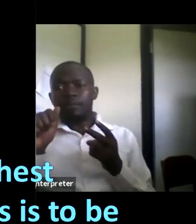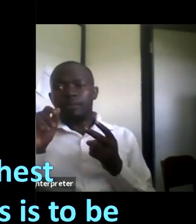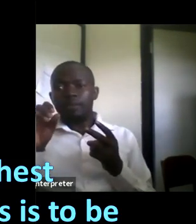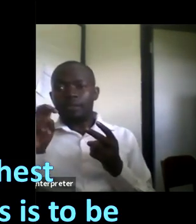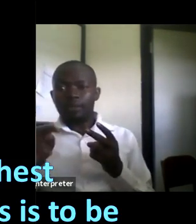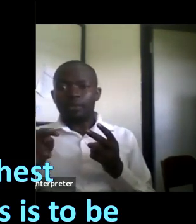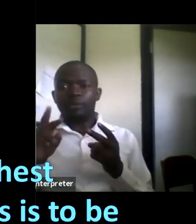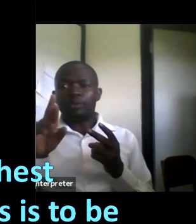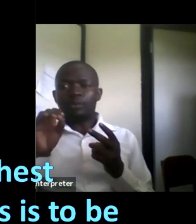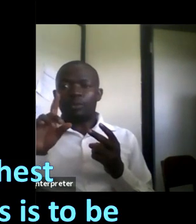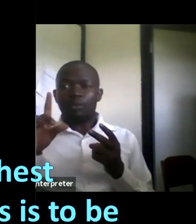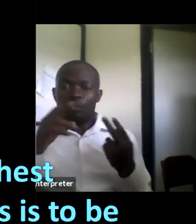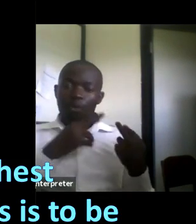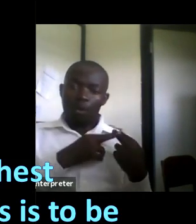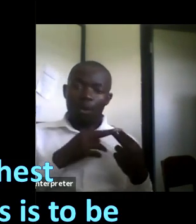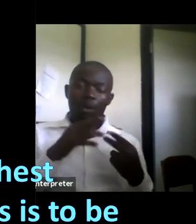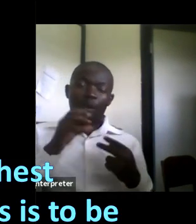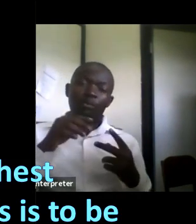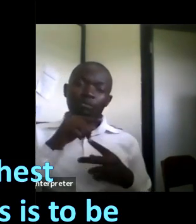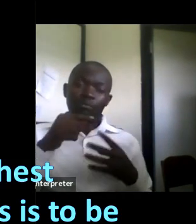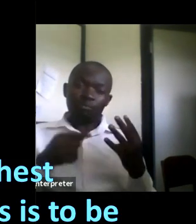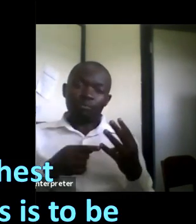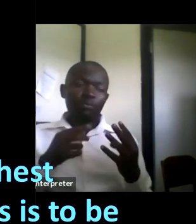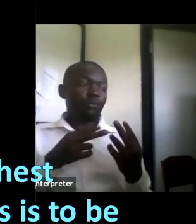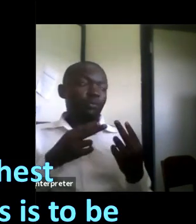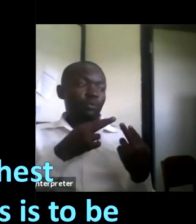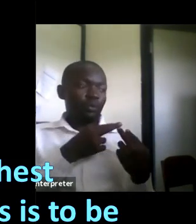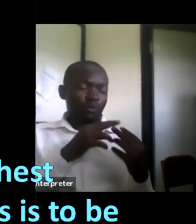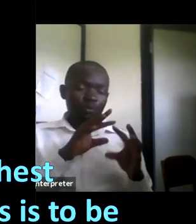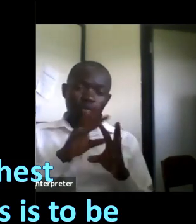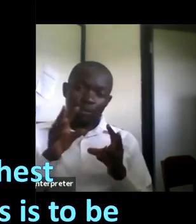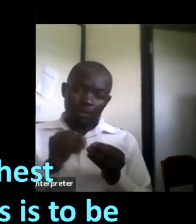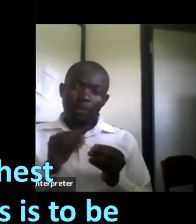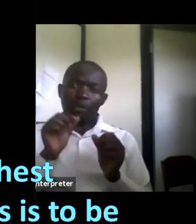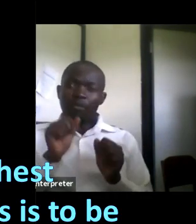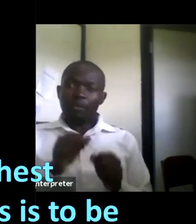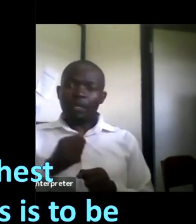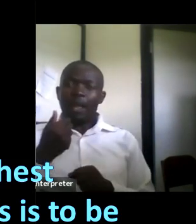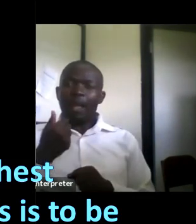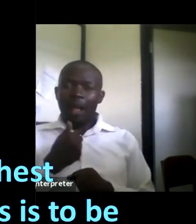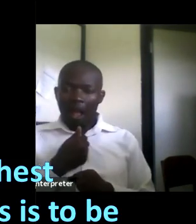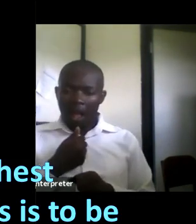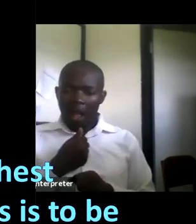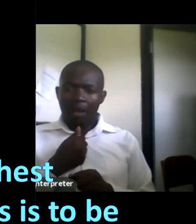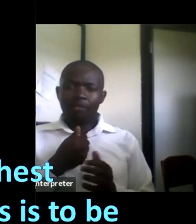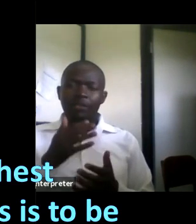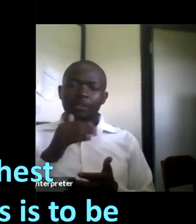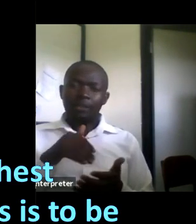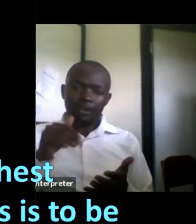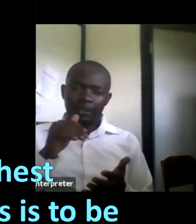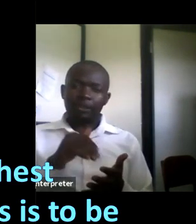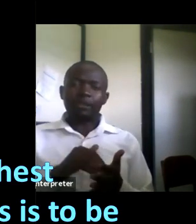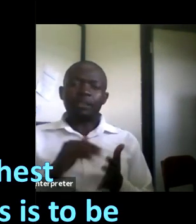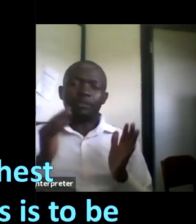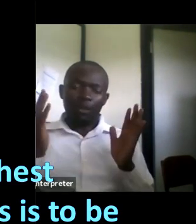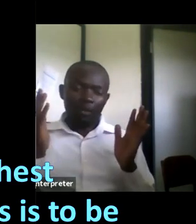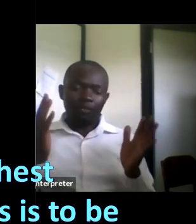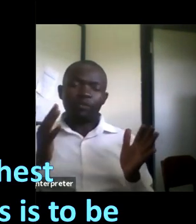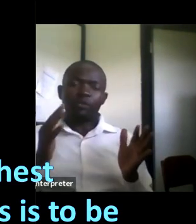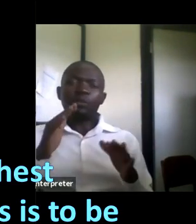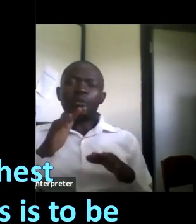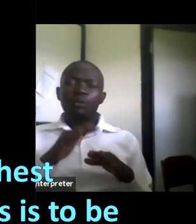recommendations that the proposed two resolutions mentioned should have a central emphasis on the role of CBR as a strategy